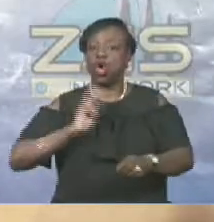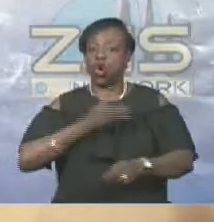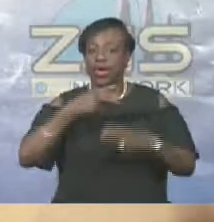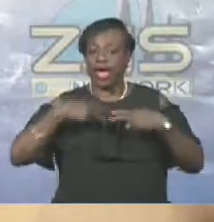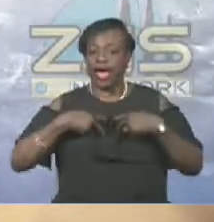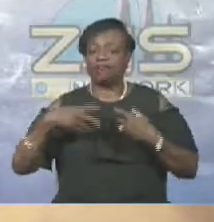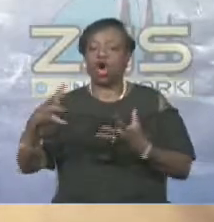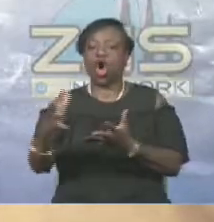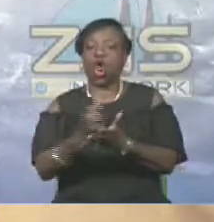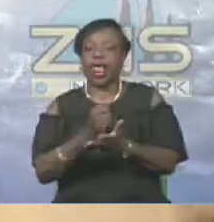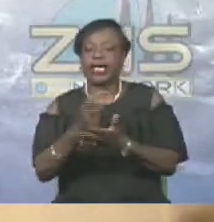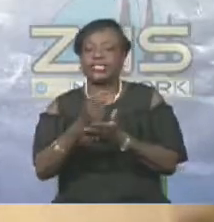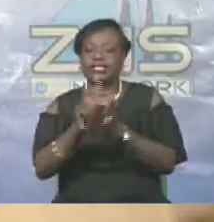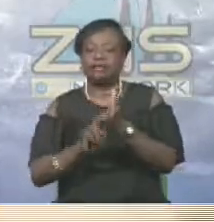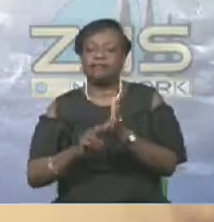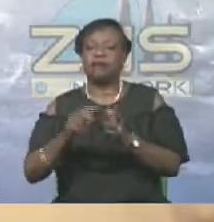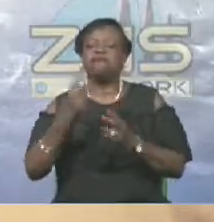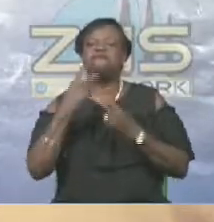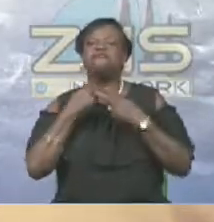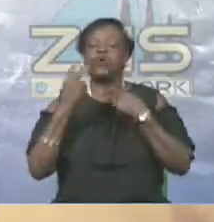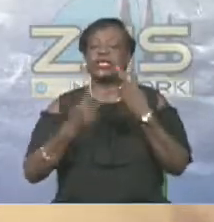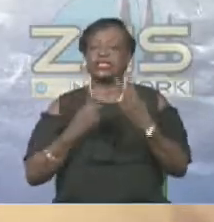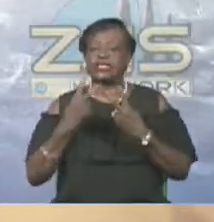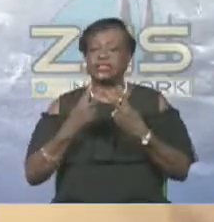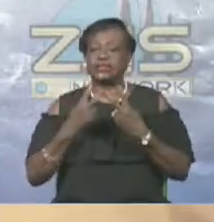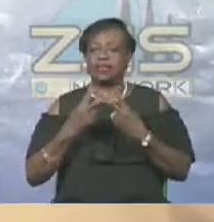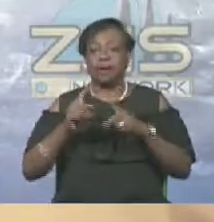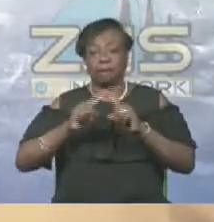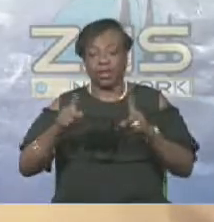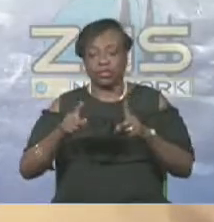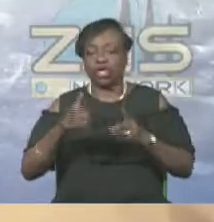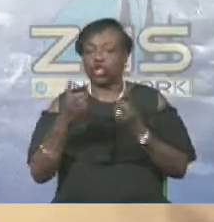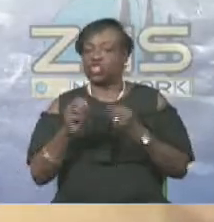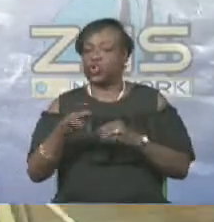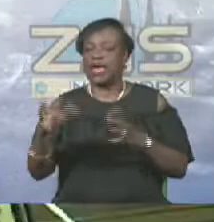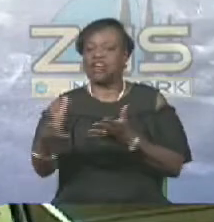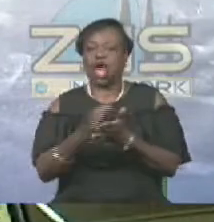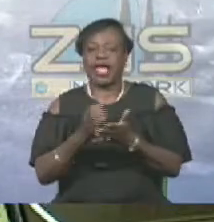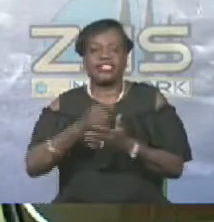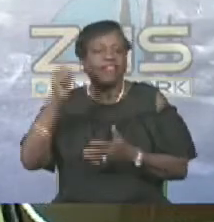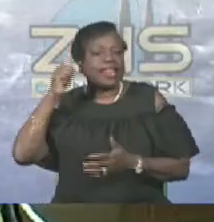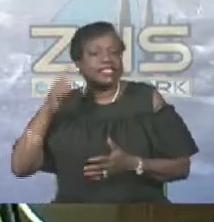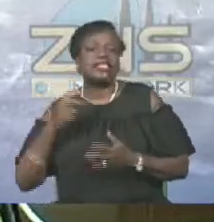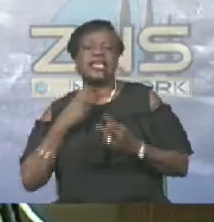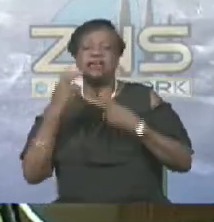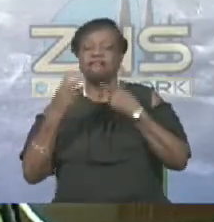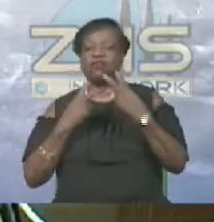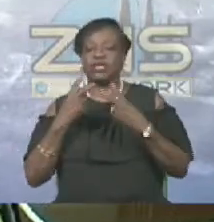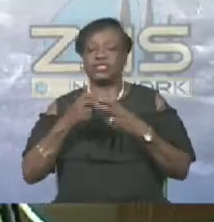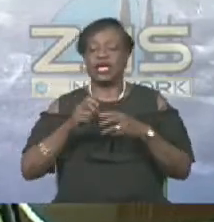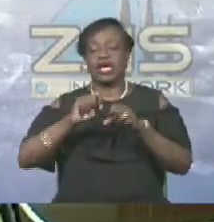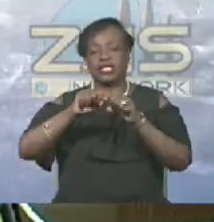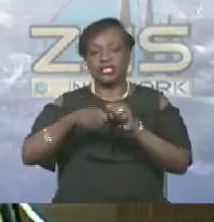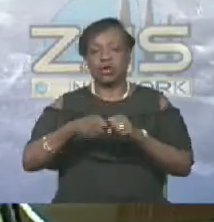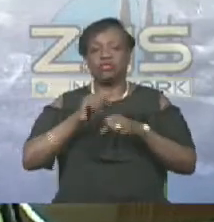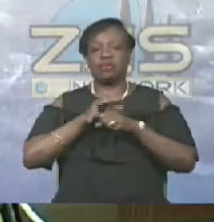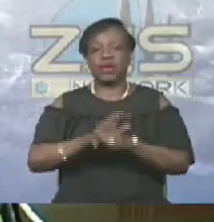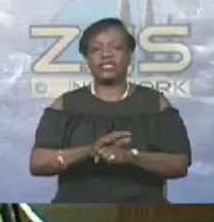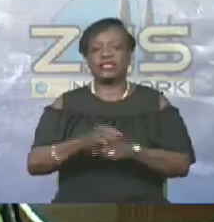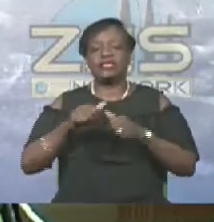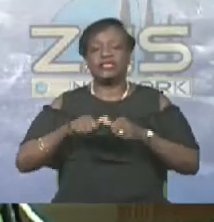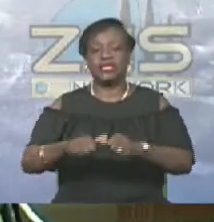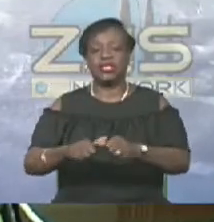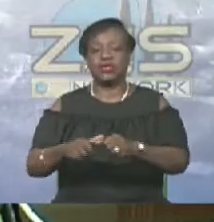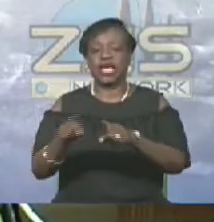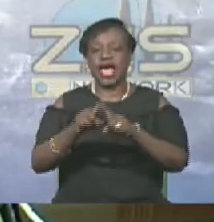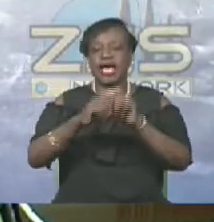we have a collective listening voice? That is the issue more than anything else. And so the press continues as countries around